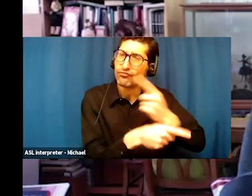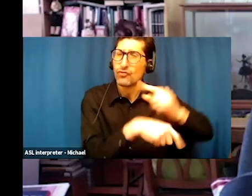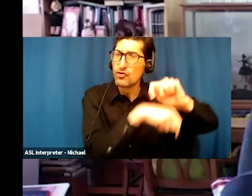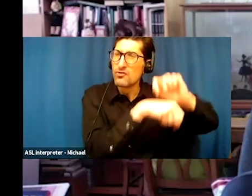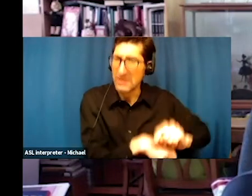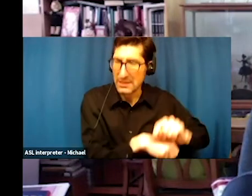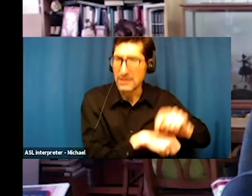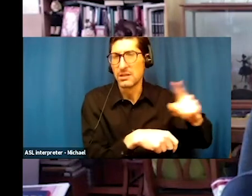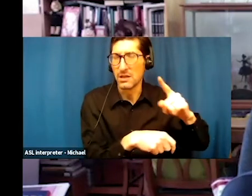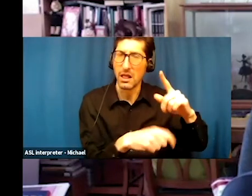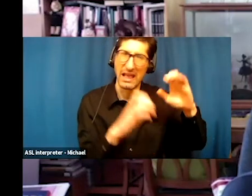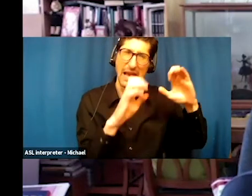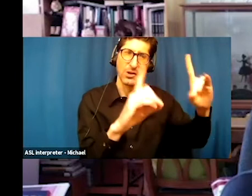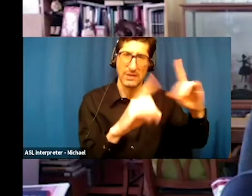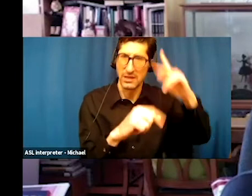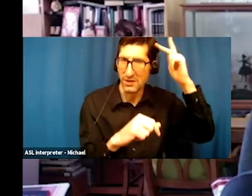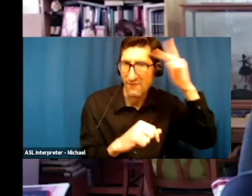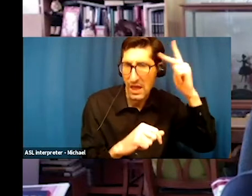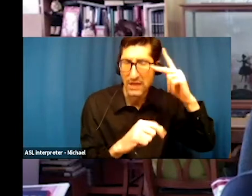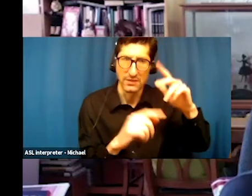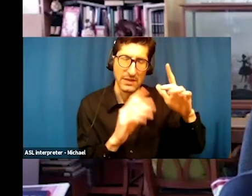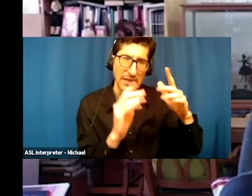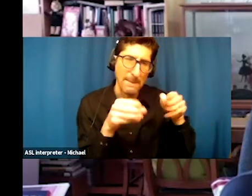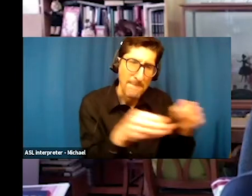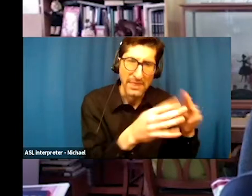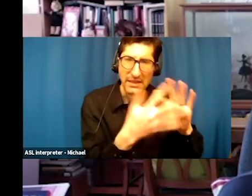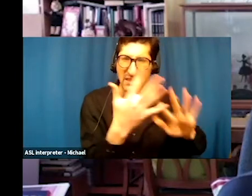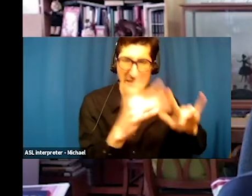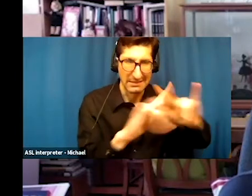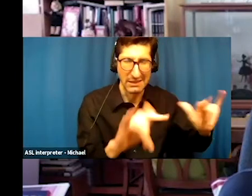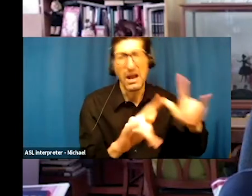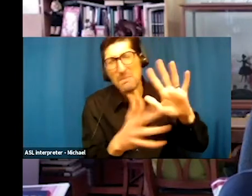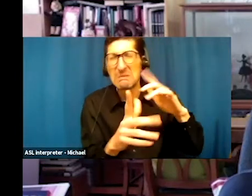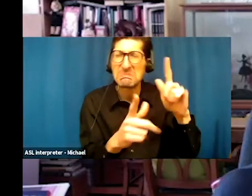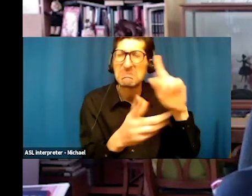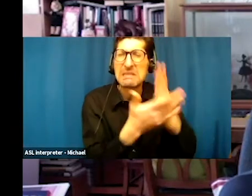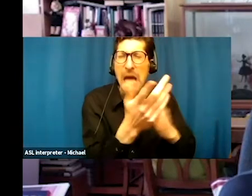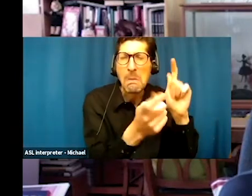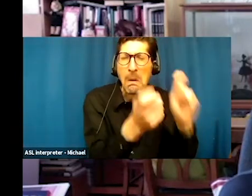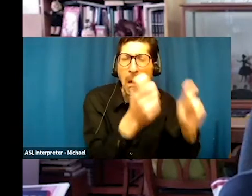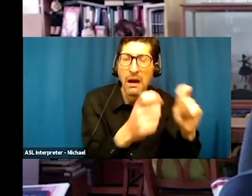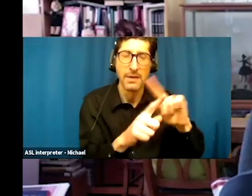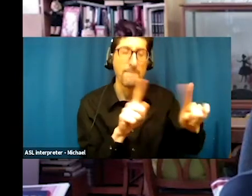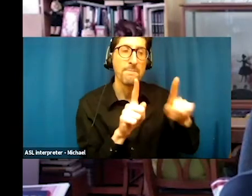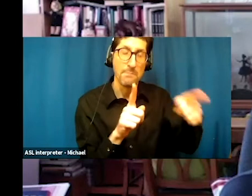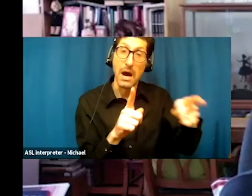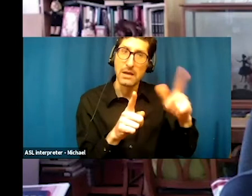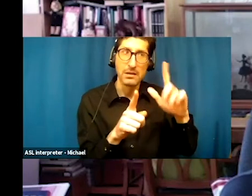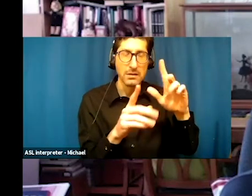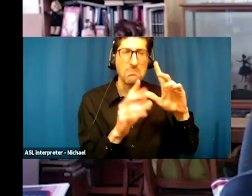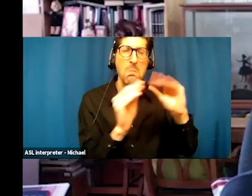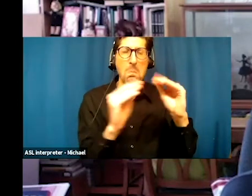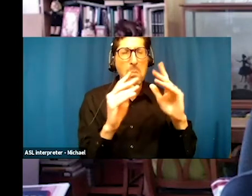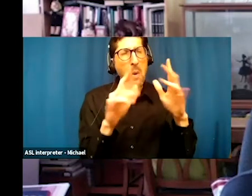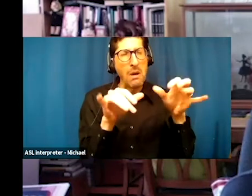adapted for us, but more or less standard in terms of, you know, a regular elementary school in